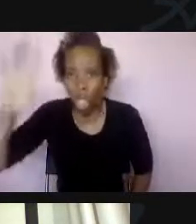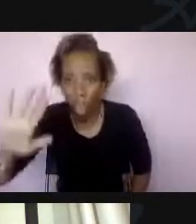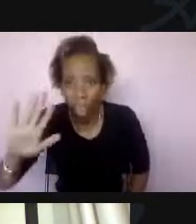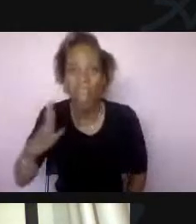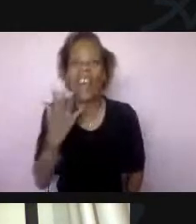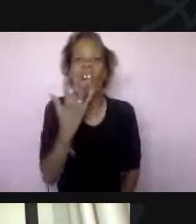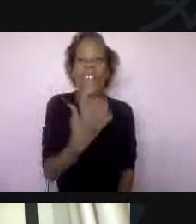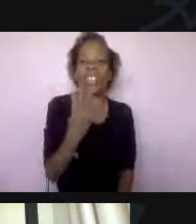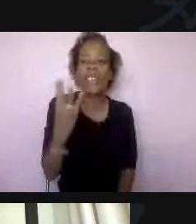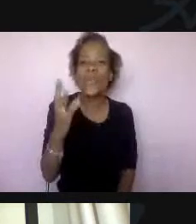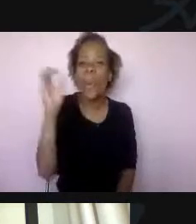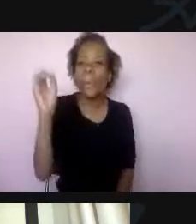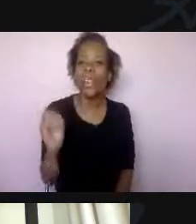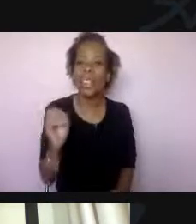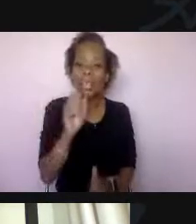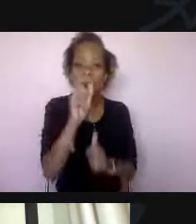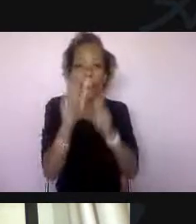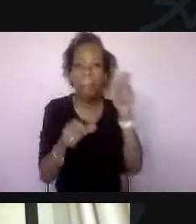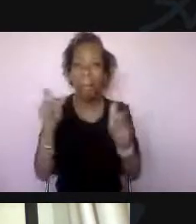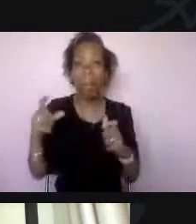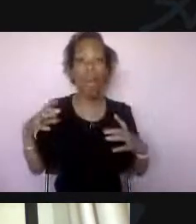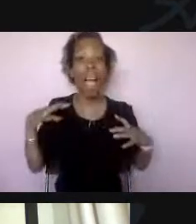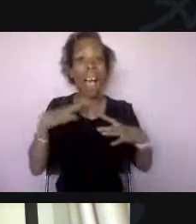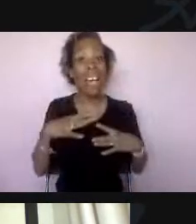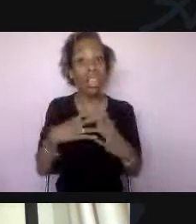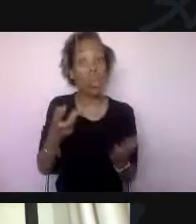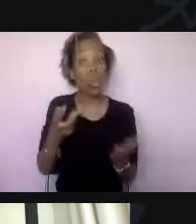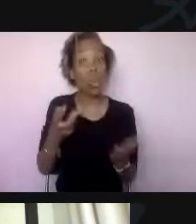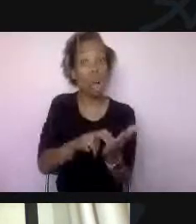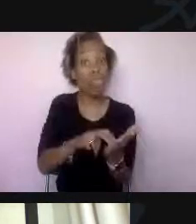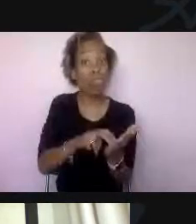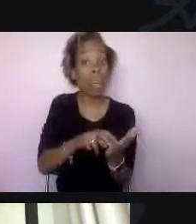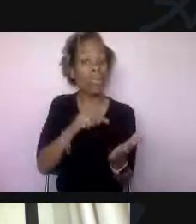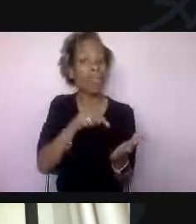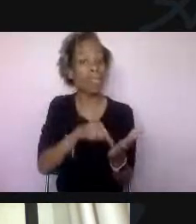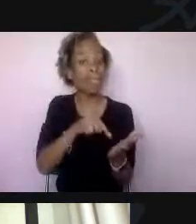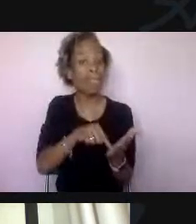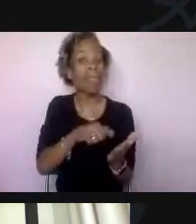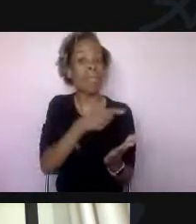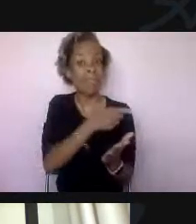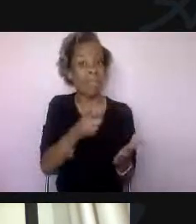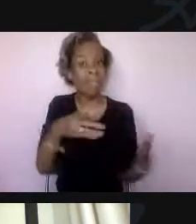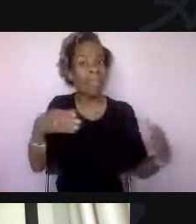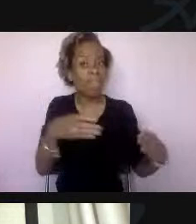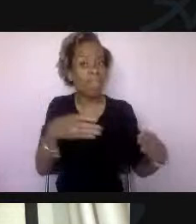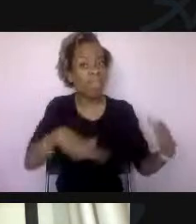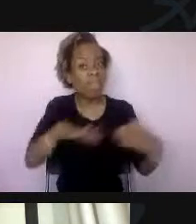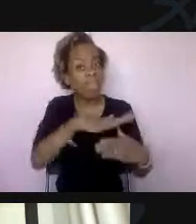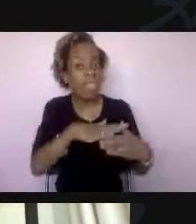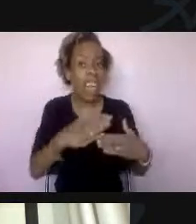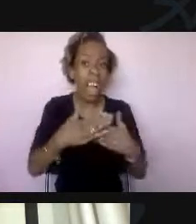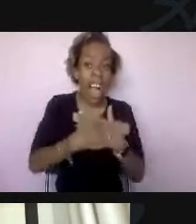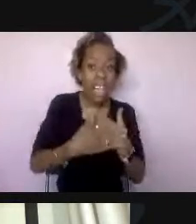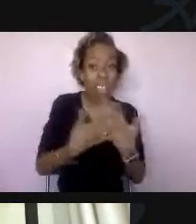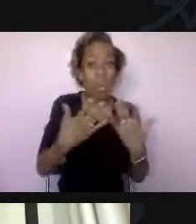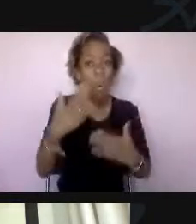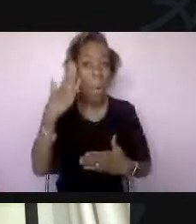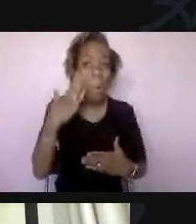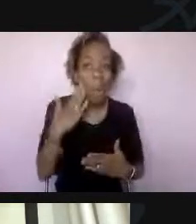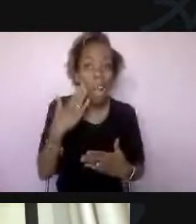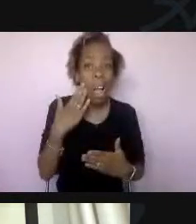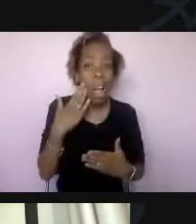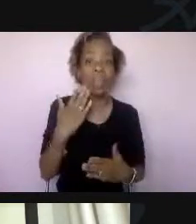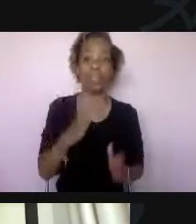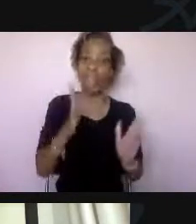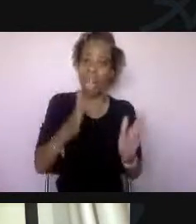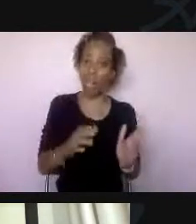54% of people who were on casualised contracts were in fact Black, Asian or minority ethnic, then obviously that's a headline you're going to use. And you